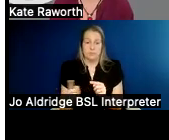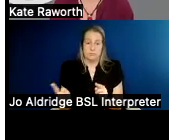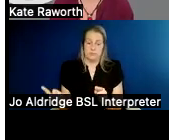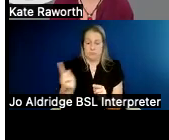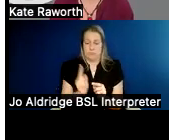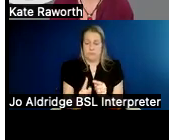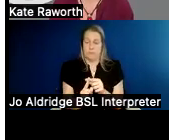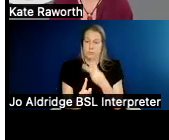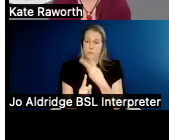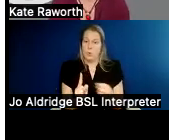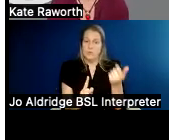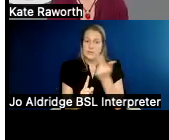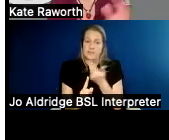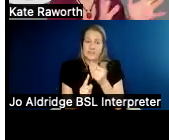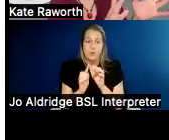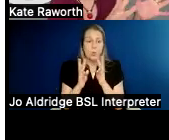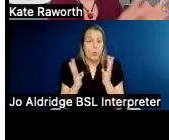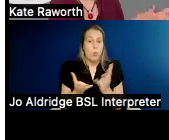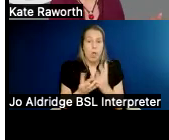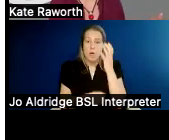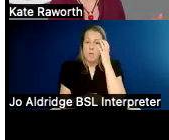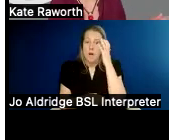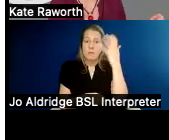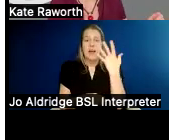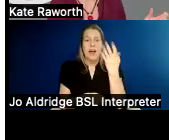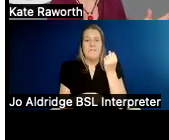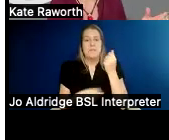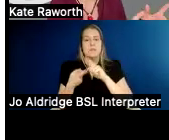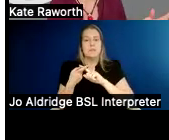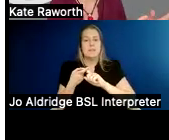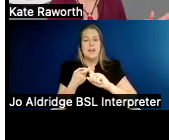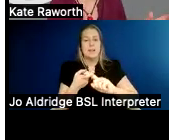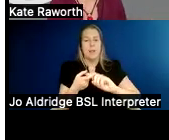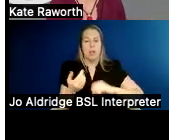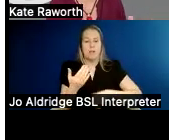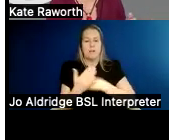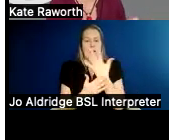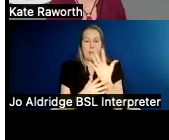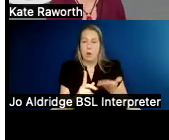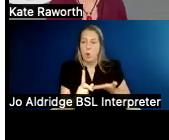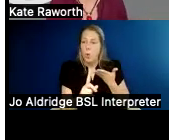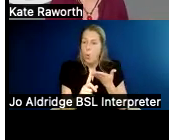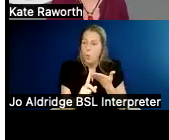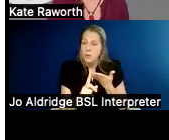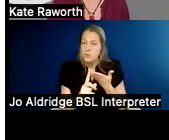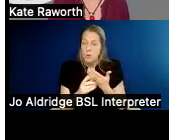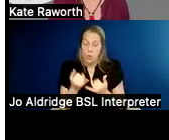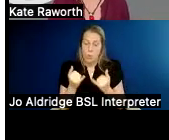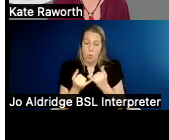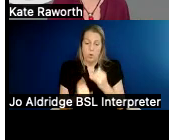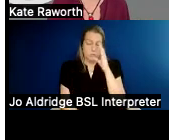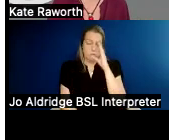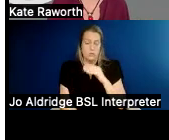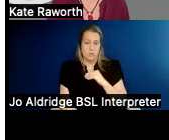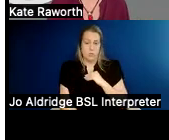Development Goals. And I'm told actually when they were agreeing on the Sustainable Development Goals, people who were in that negotiation say we had a picture of the donut